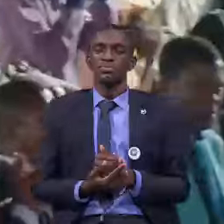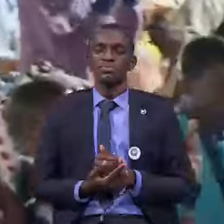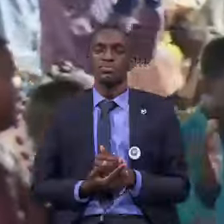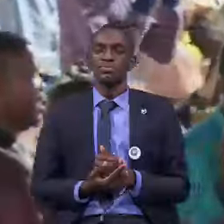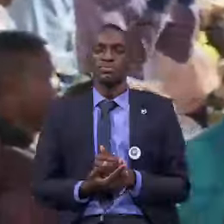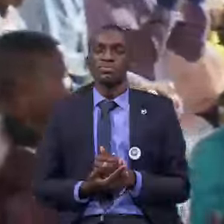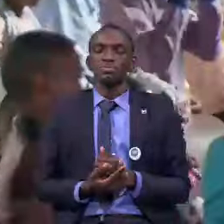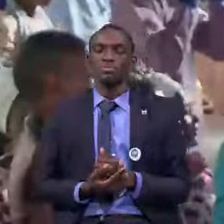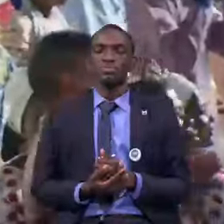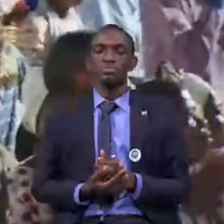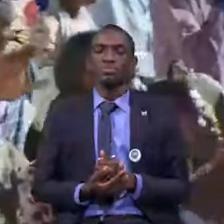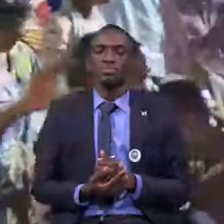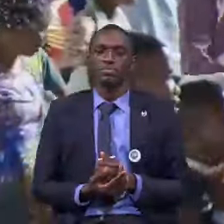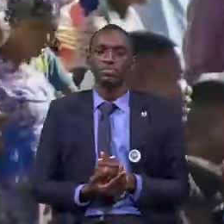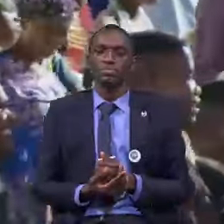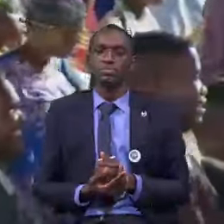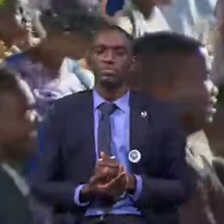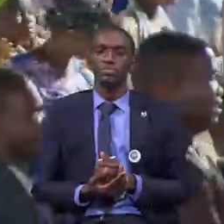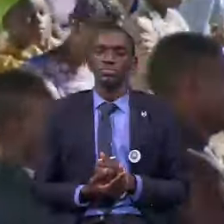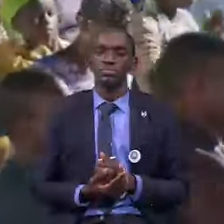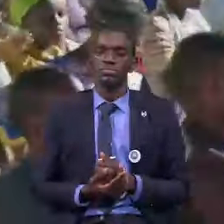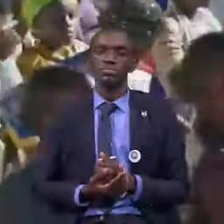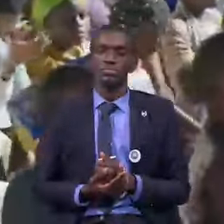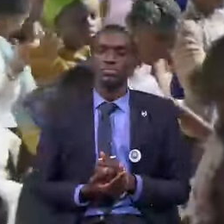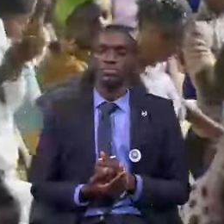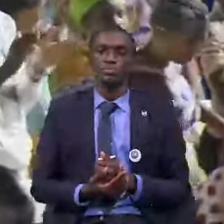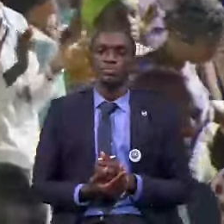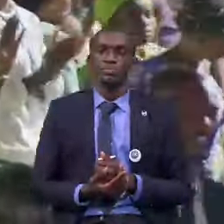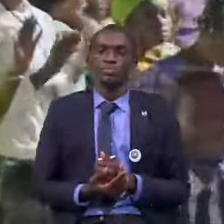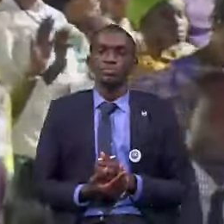Did you hear that?